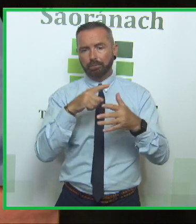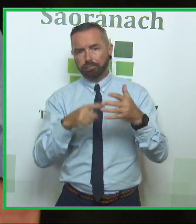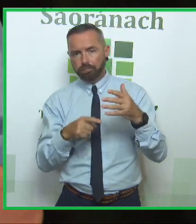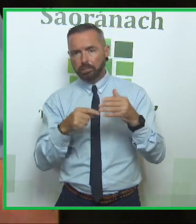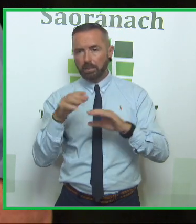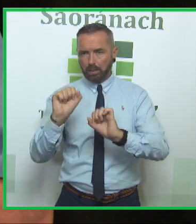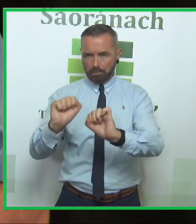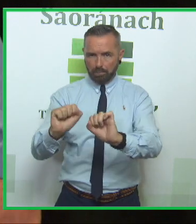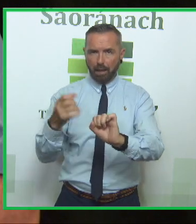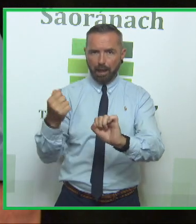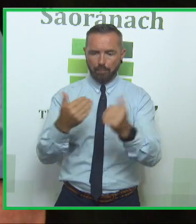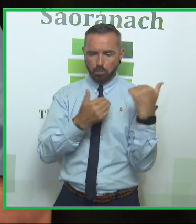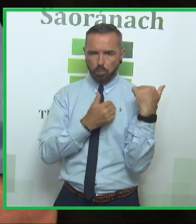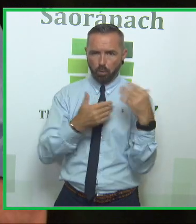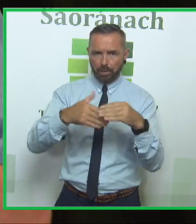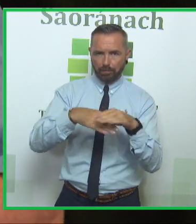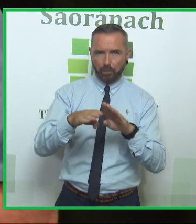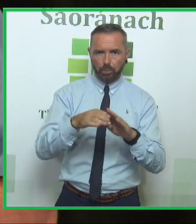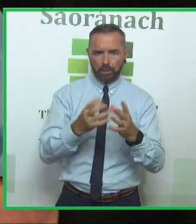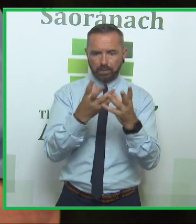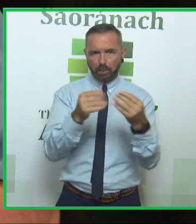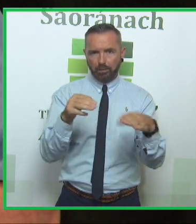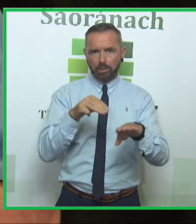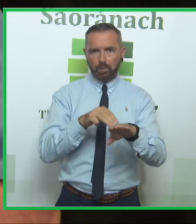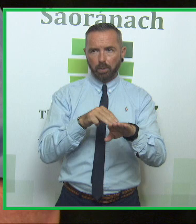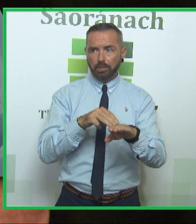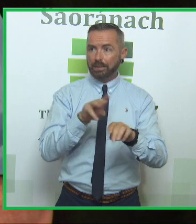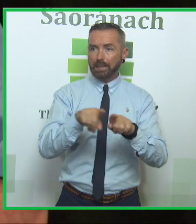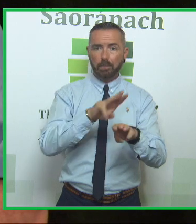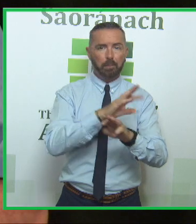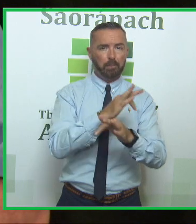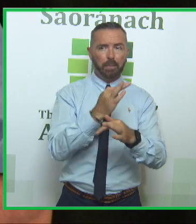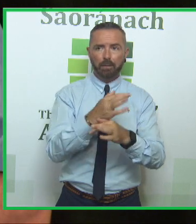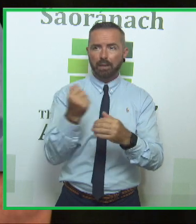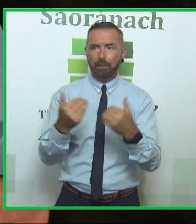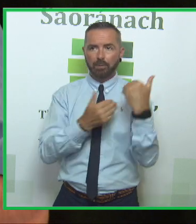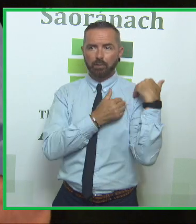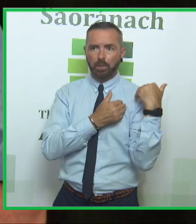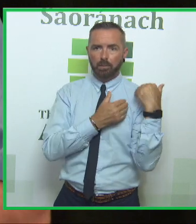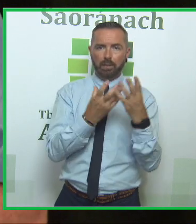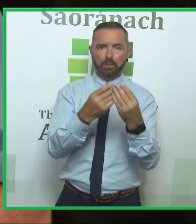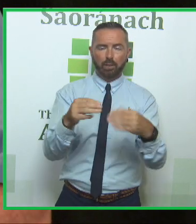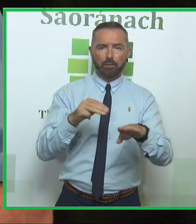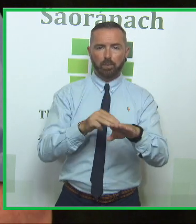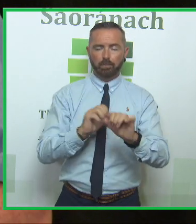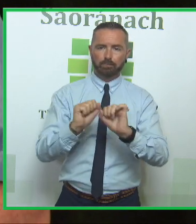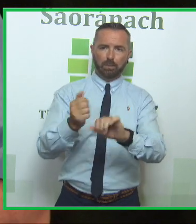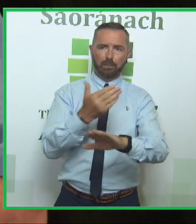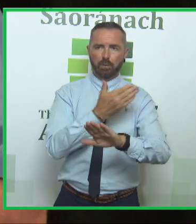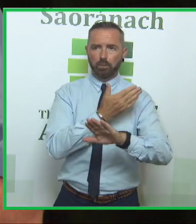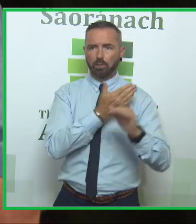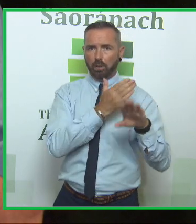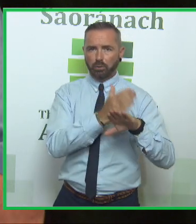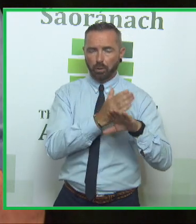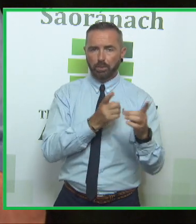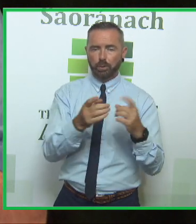play. Ordinary people, ordinary parents, we all have a role to play. But the problem for us, I suppose, in